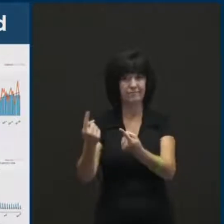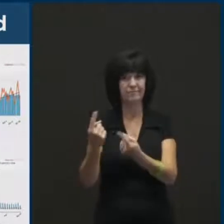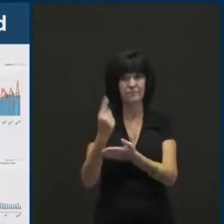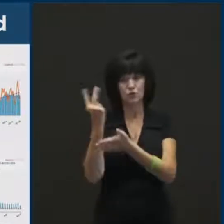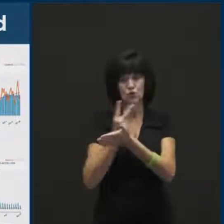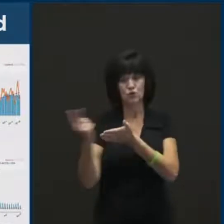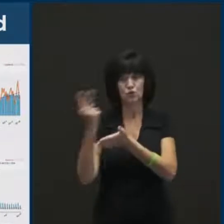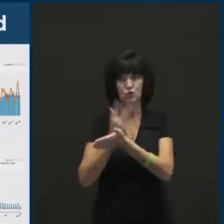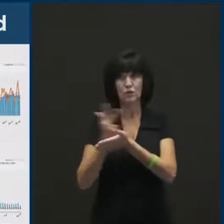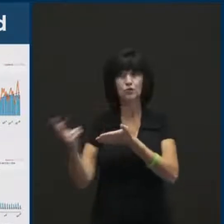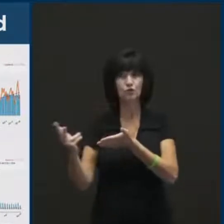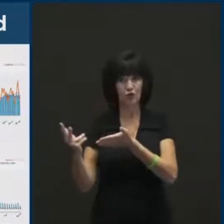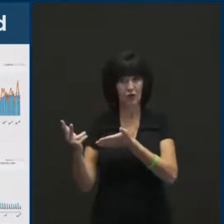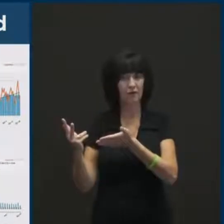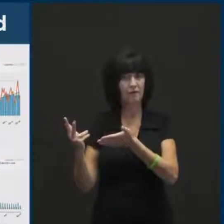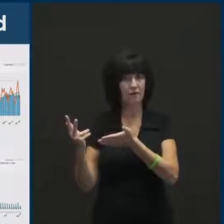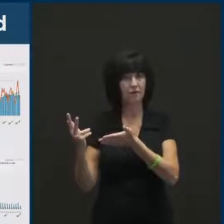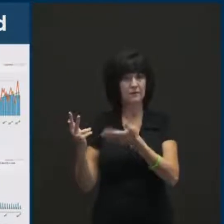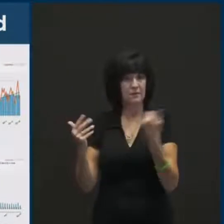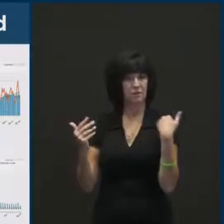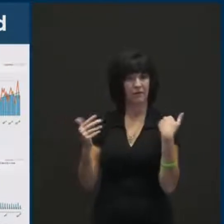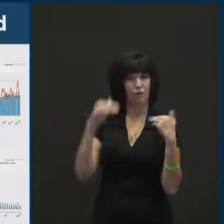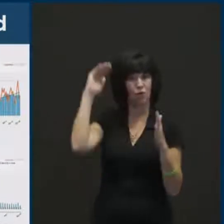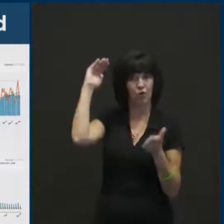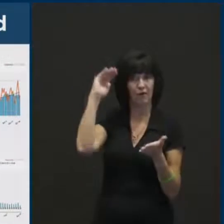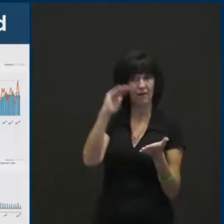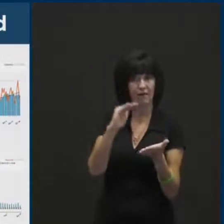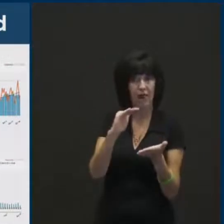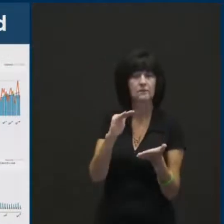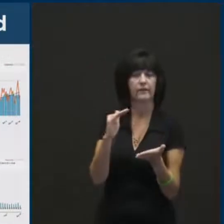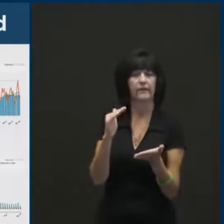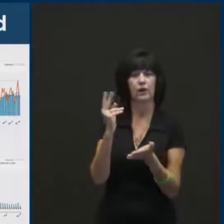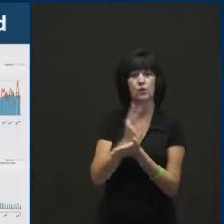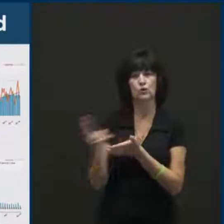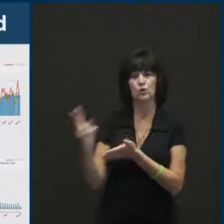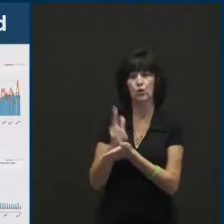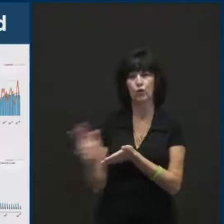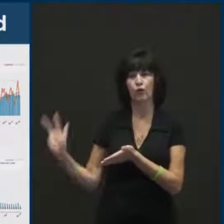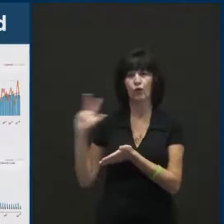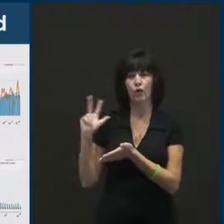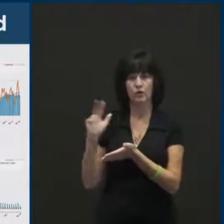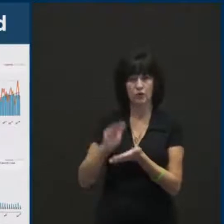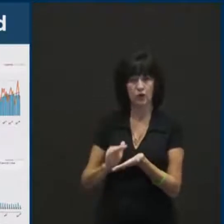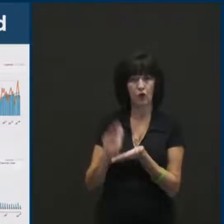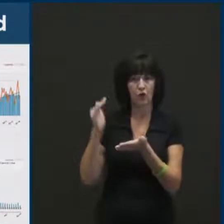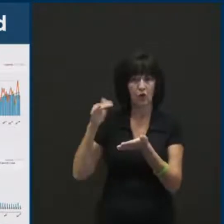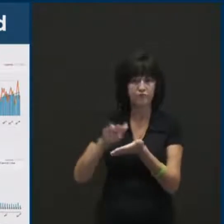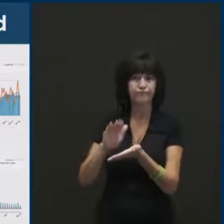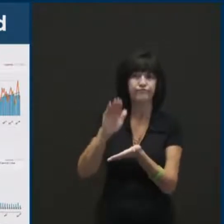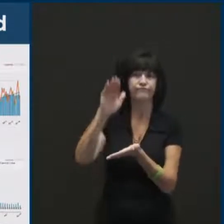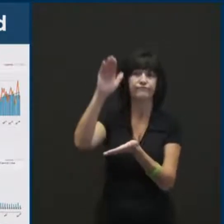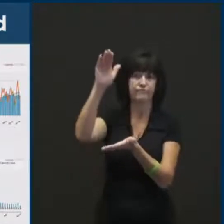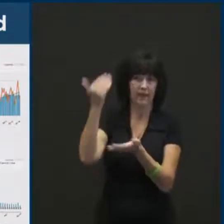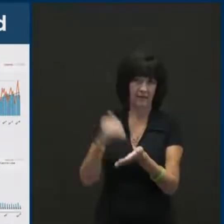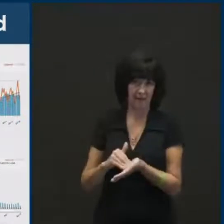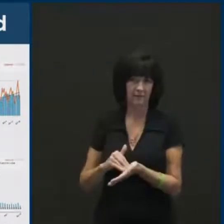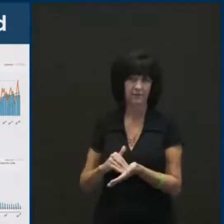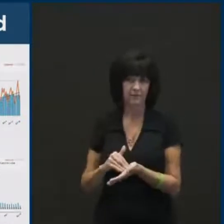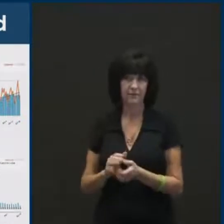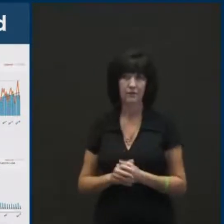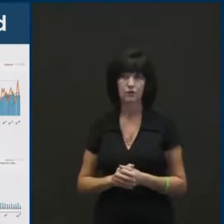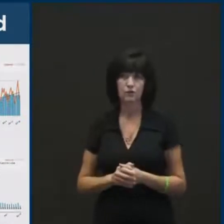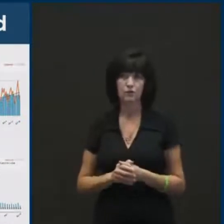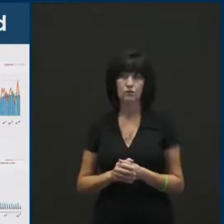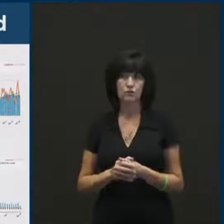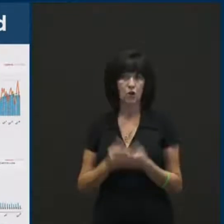here on the top left. And the top middle, the new hospital admissions, you can see again, it's a little bit lumpy, and now we're on a little